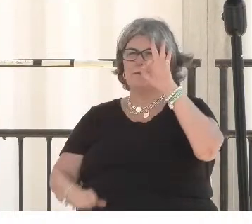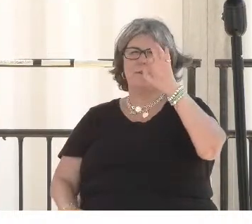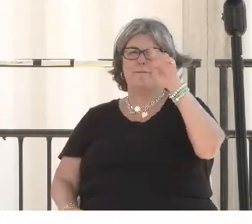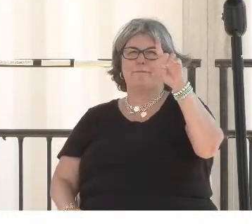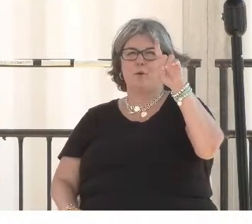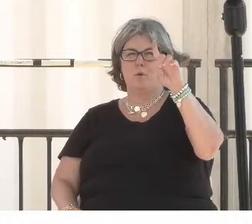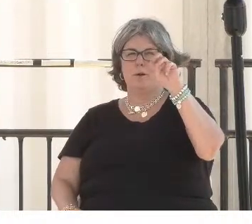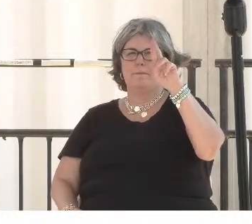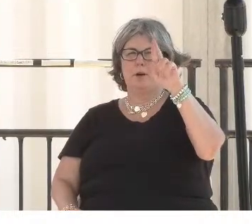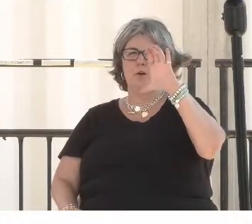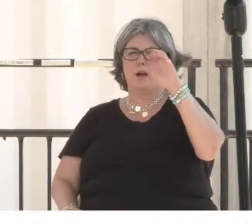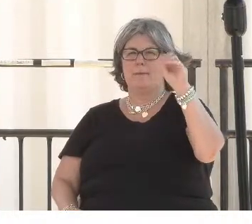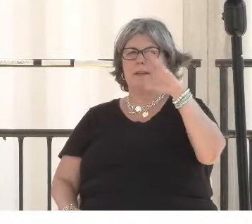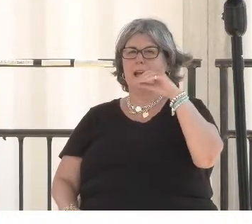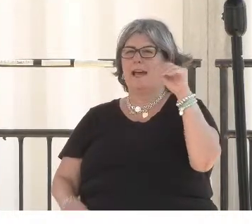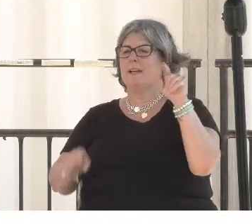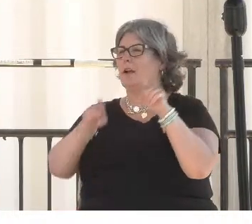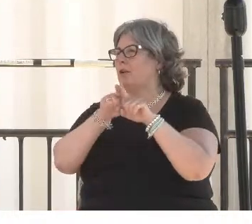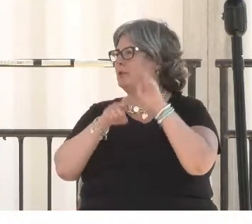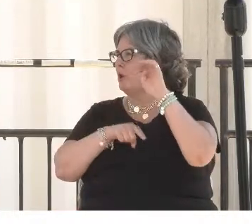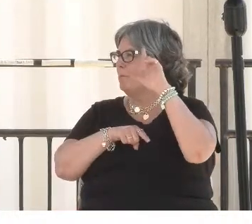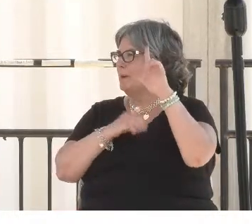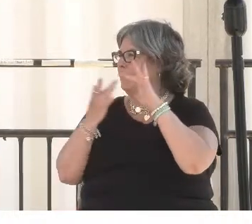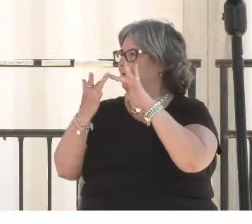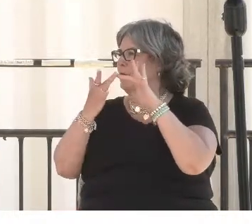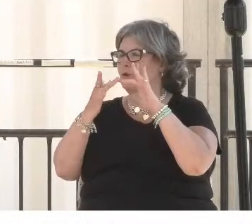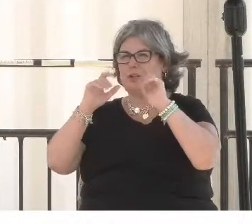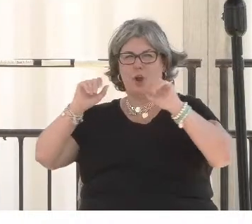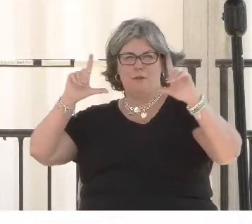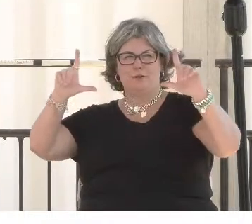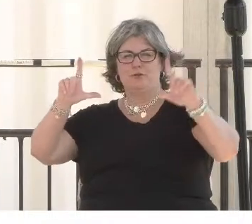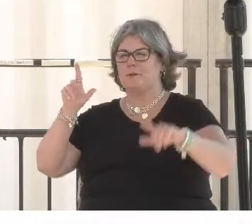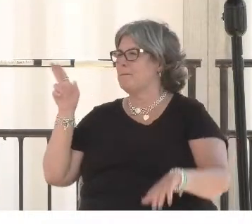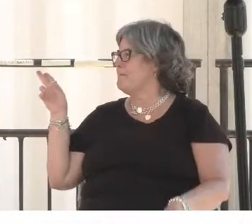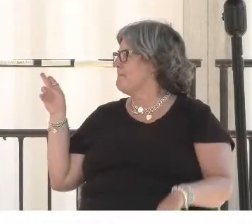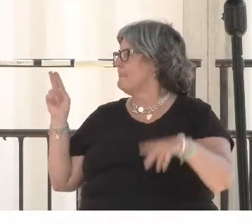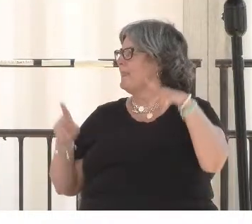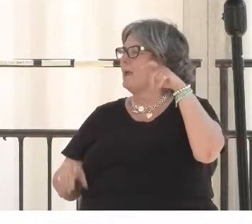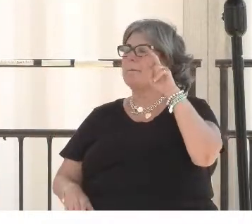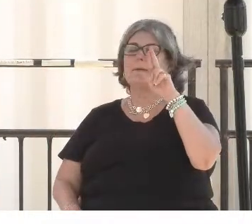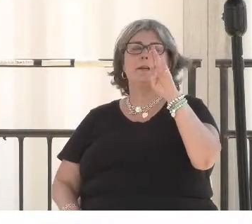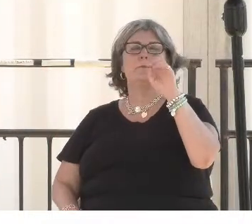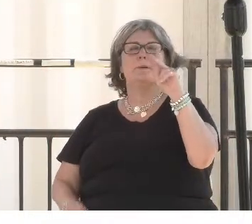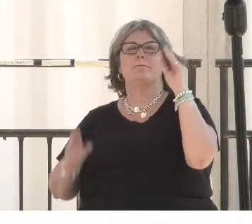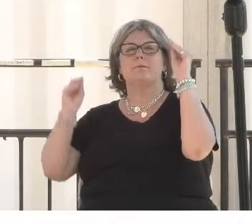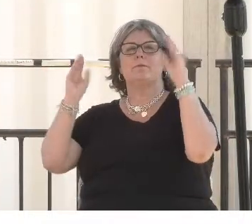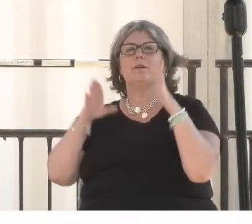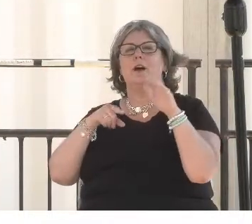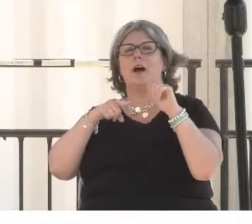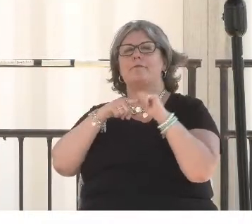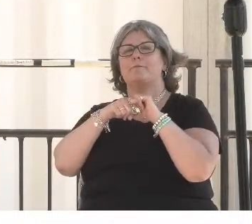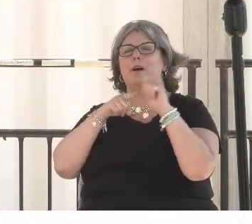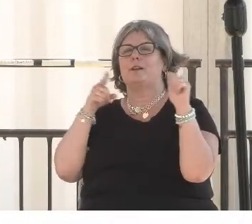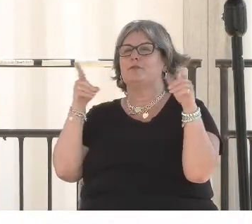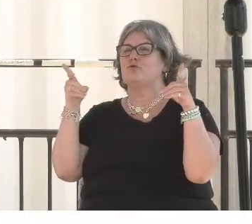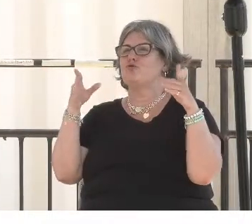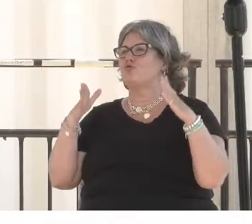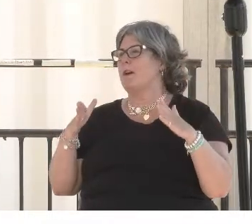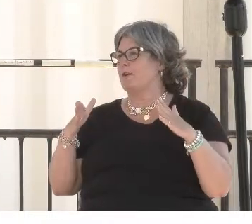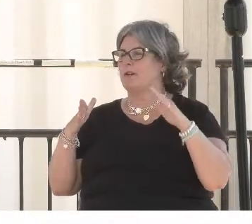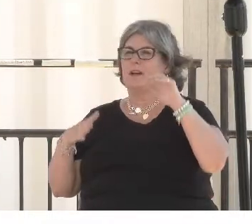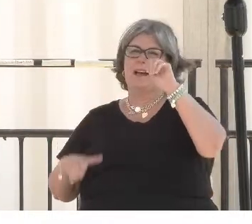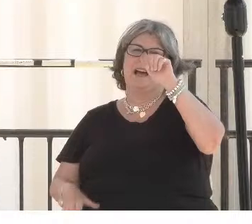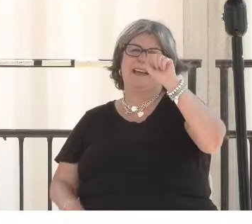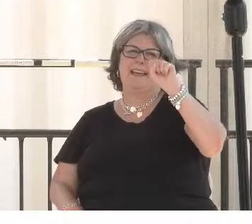Motor Company. And joining Bill virtually on screen is Peter Bick, Professor of Practice, Director